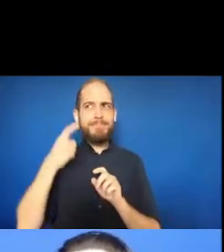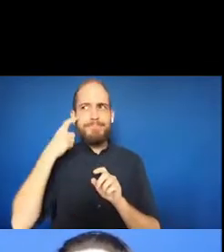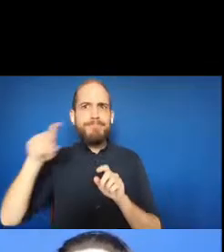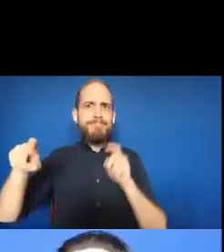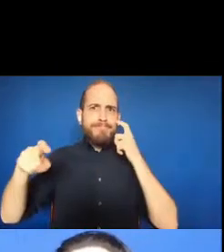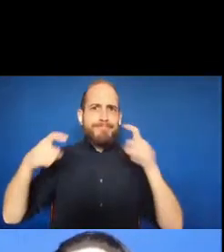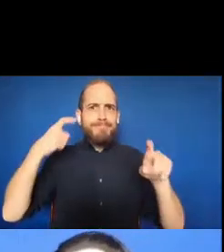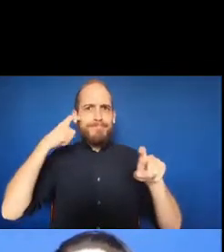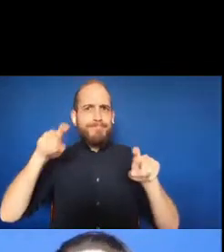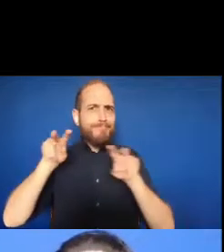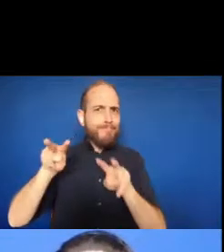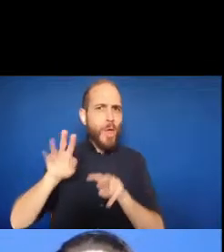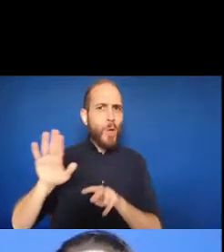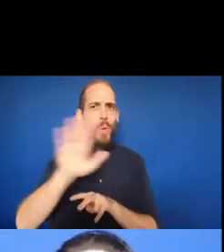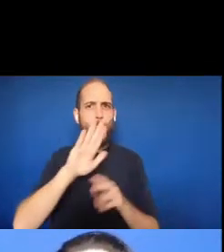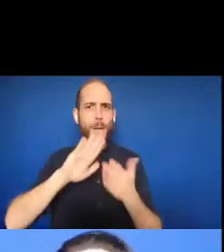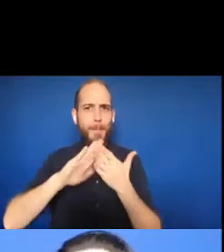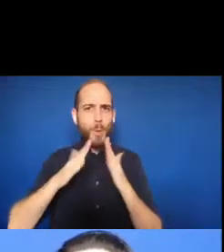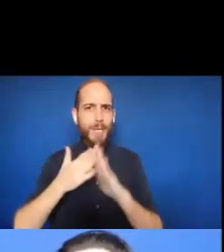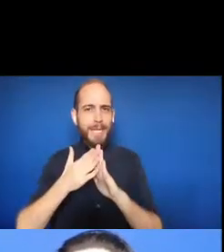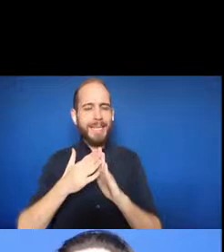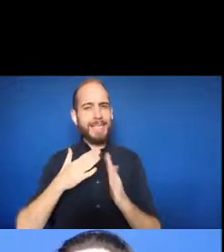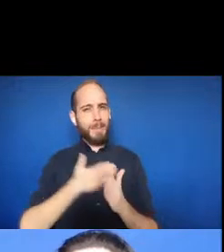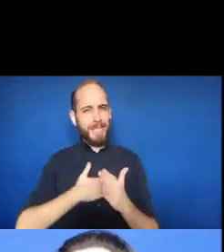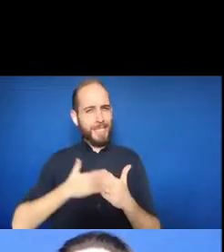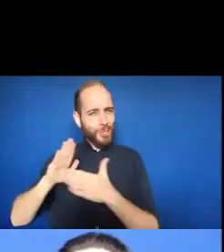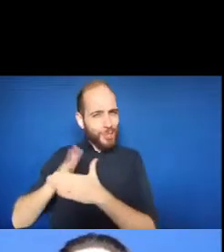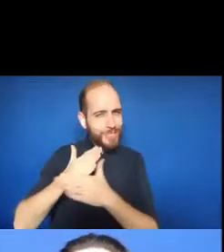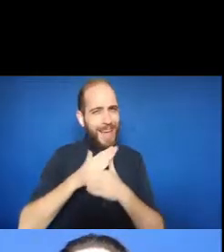share the message and the initiative that we're trying to accomplish.